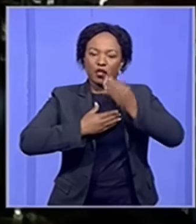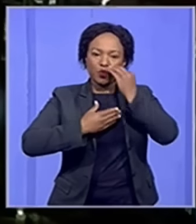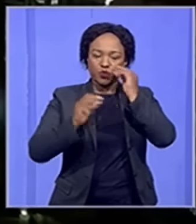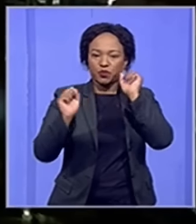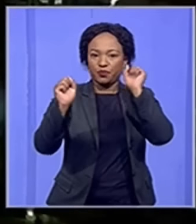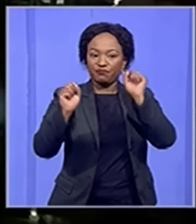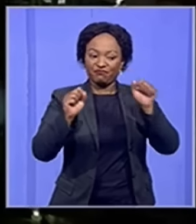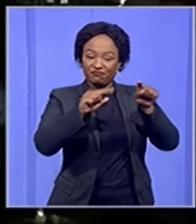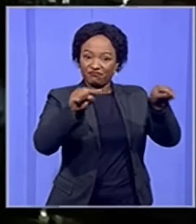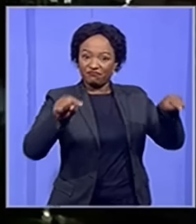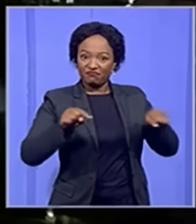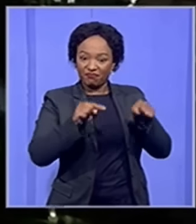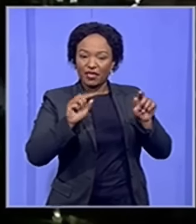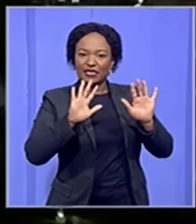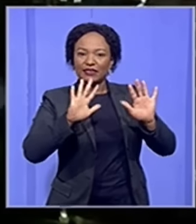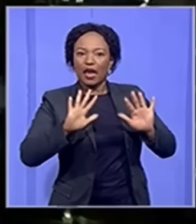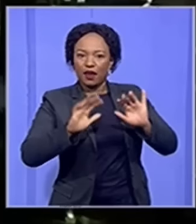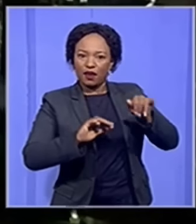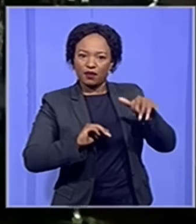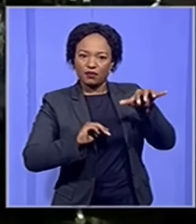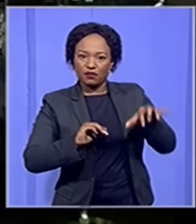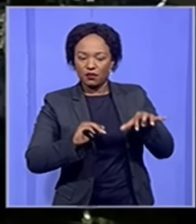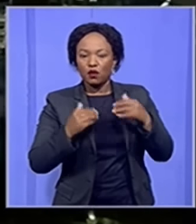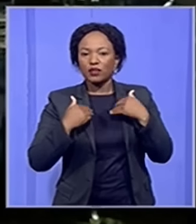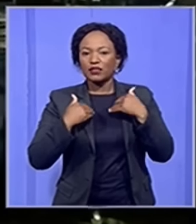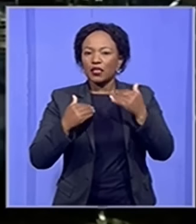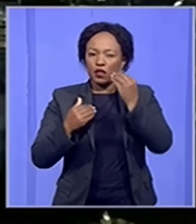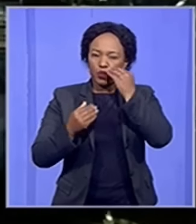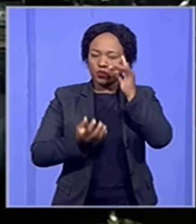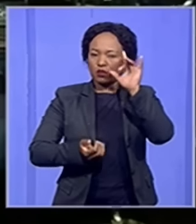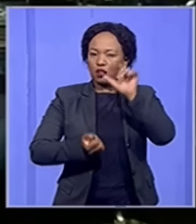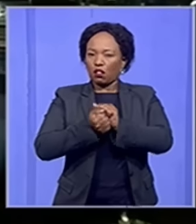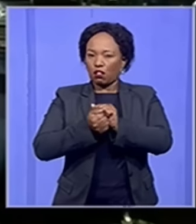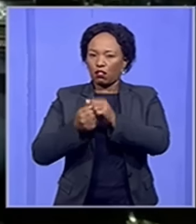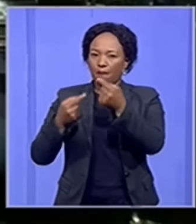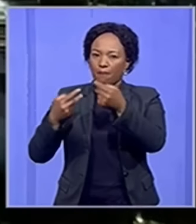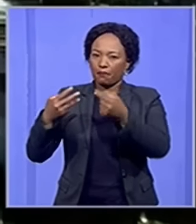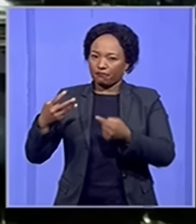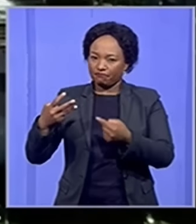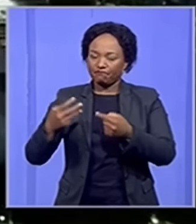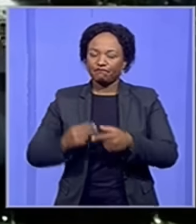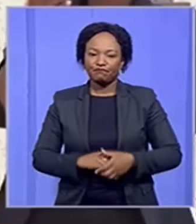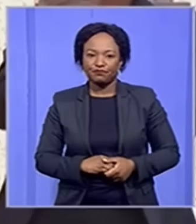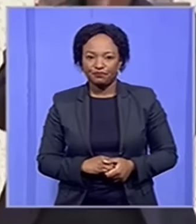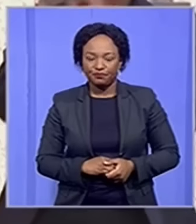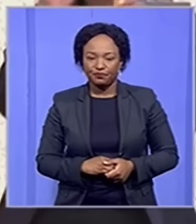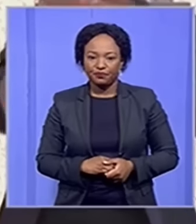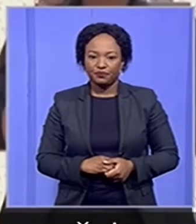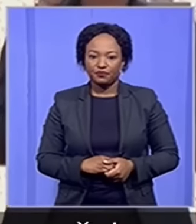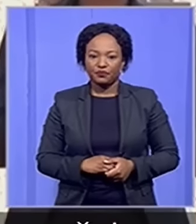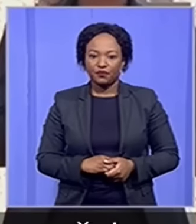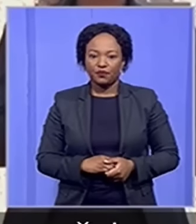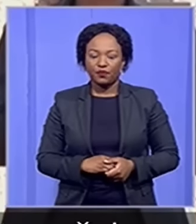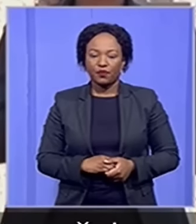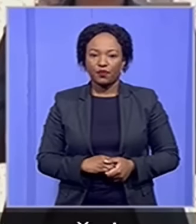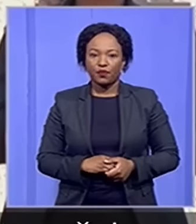tšwa Studio 10 Auckland Park, re thoma pele ka tšeo di tantšego šedi. An